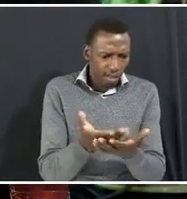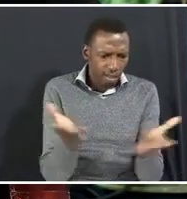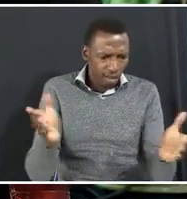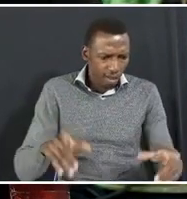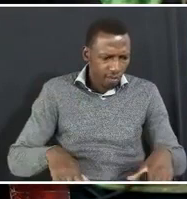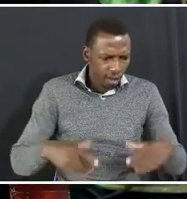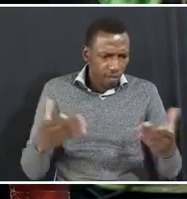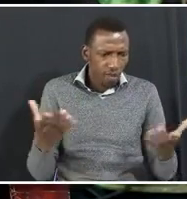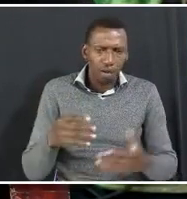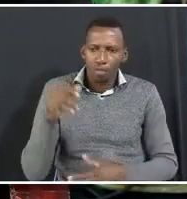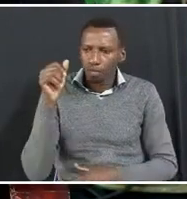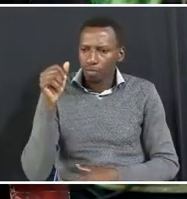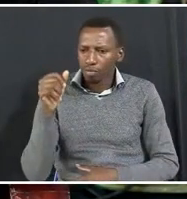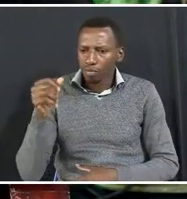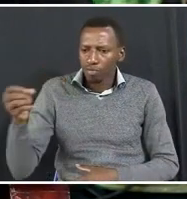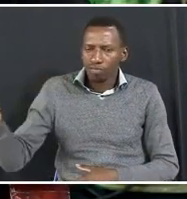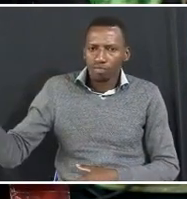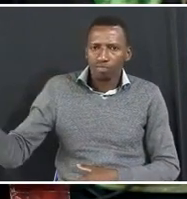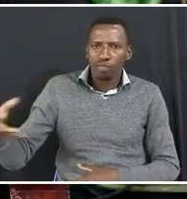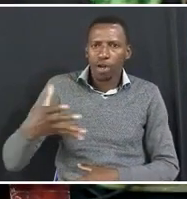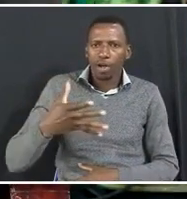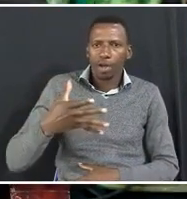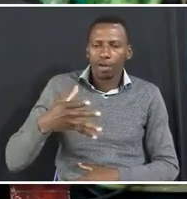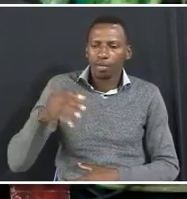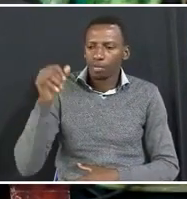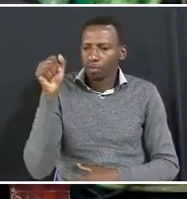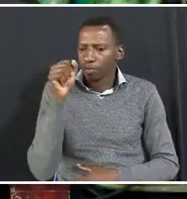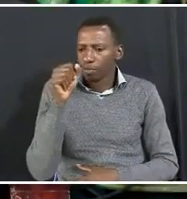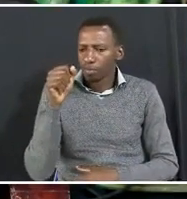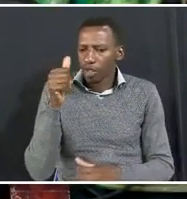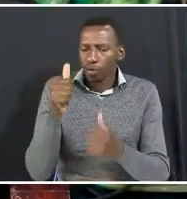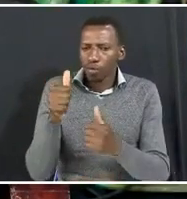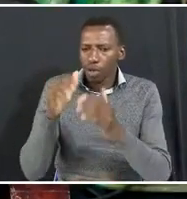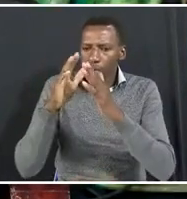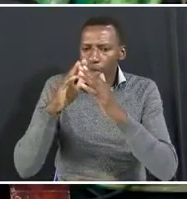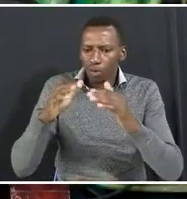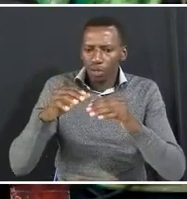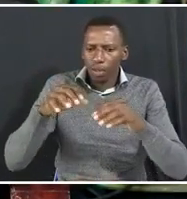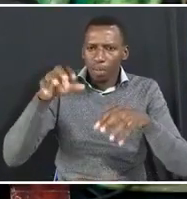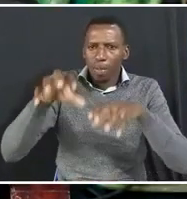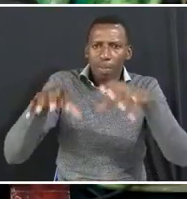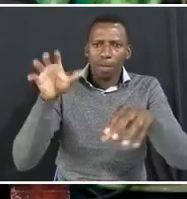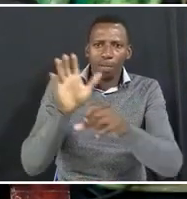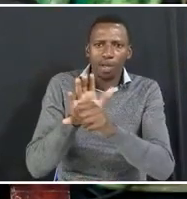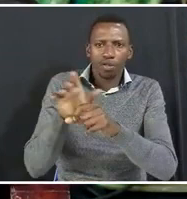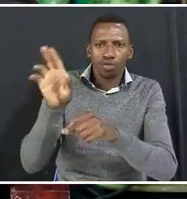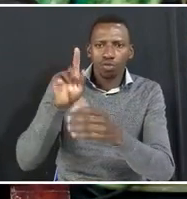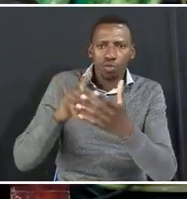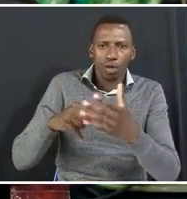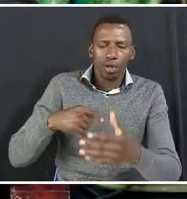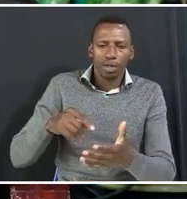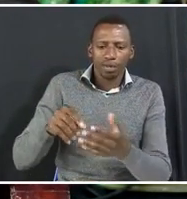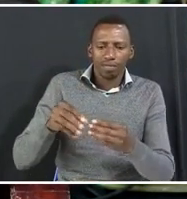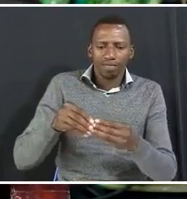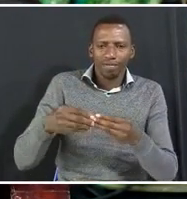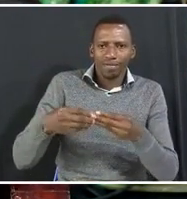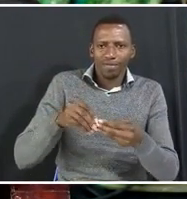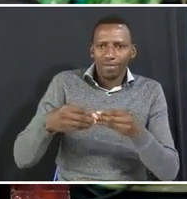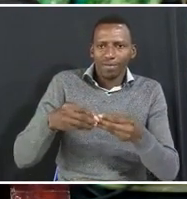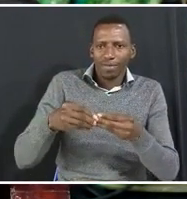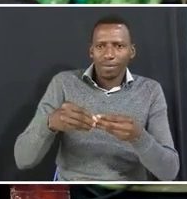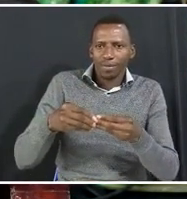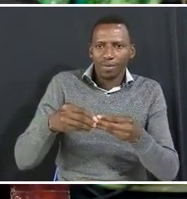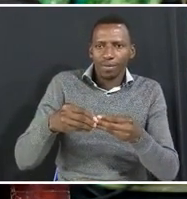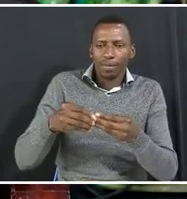those shanties where you use polythene papers to make. And it was very important that then they needed